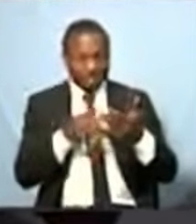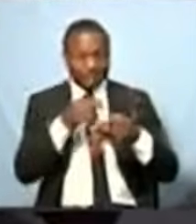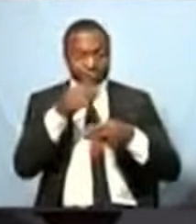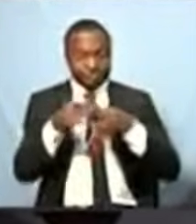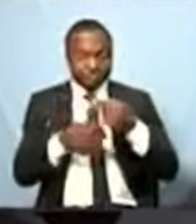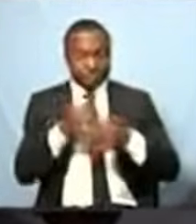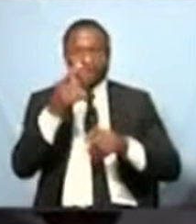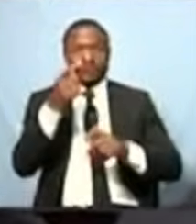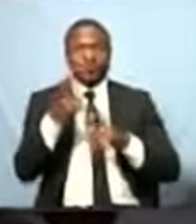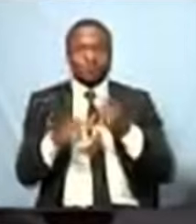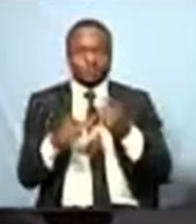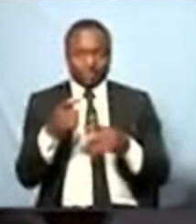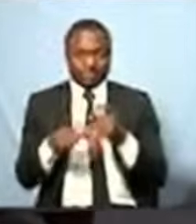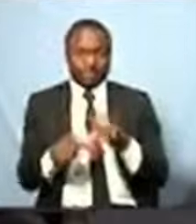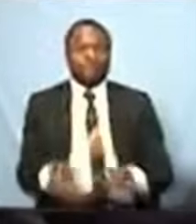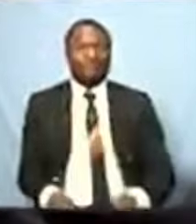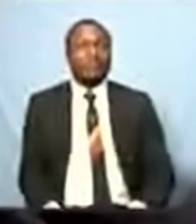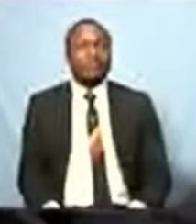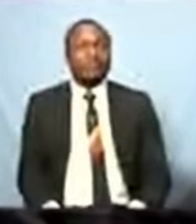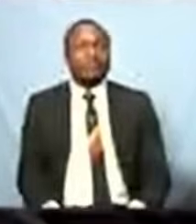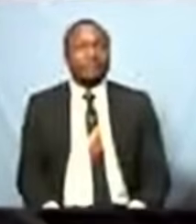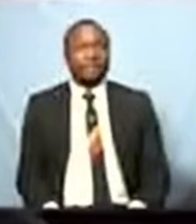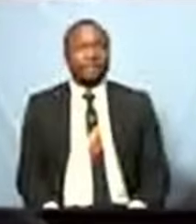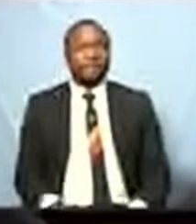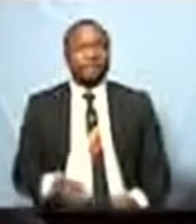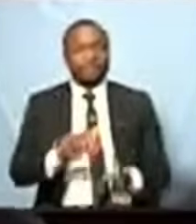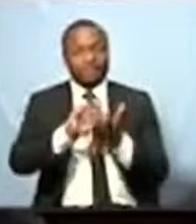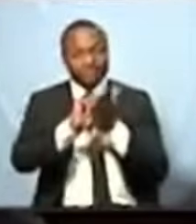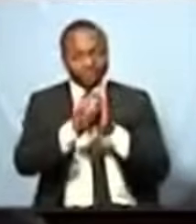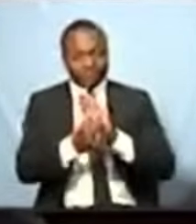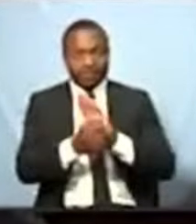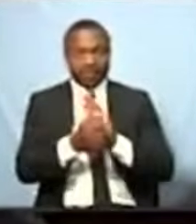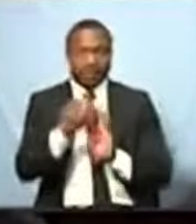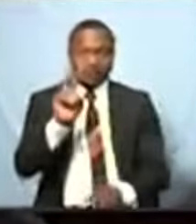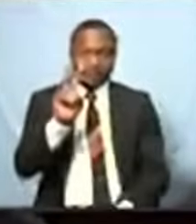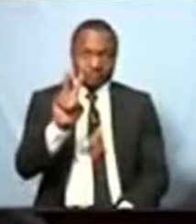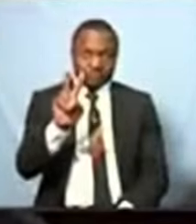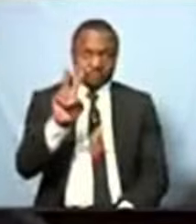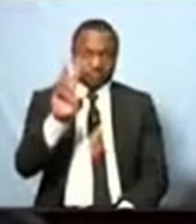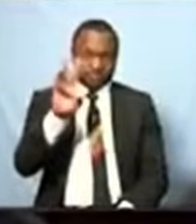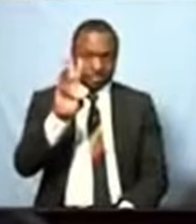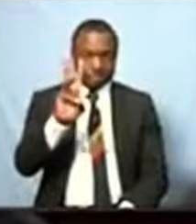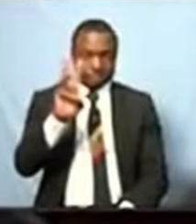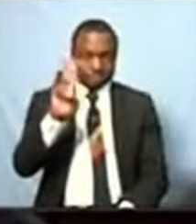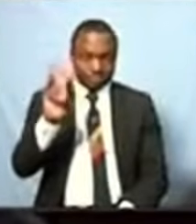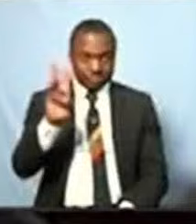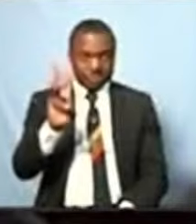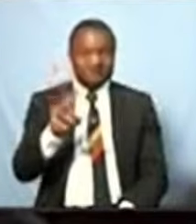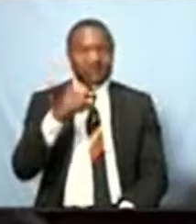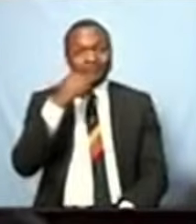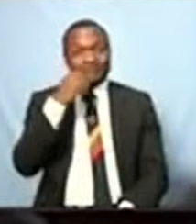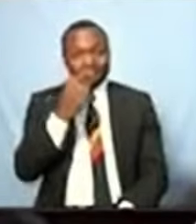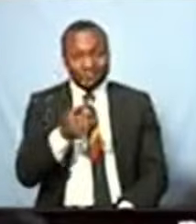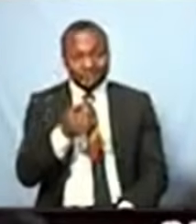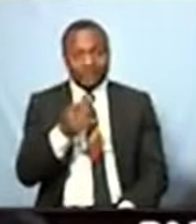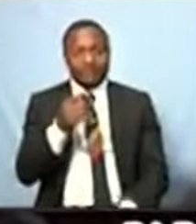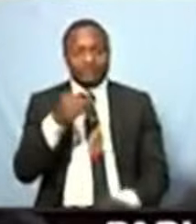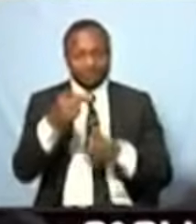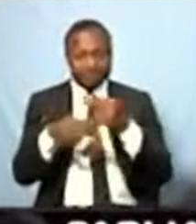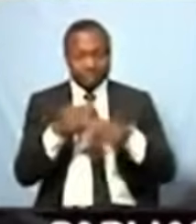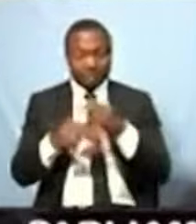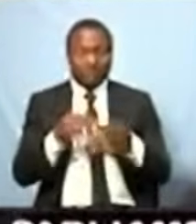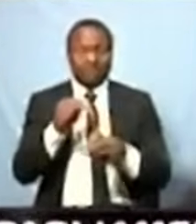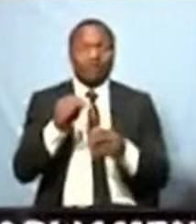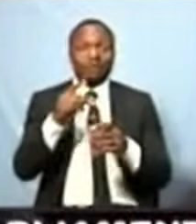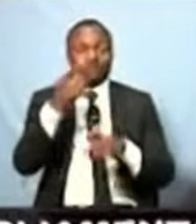of disability, which is in Article 266, it says a definition of disability